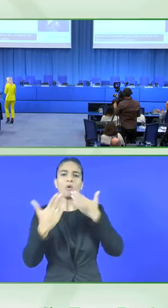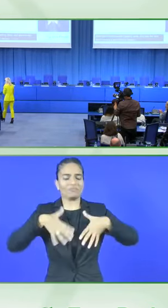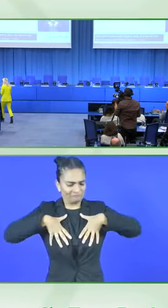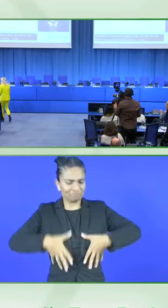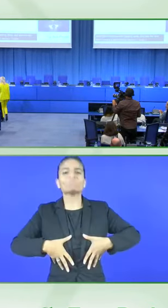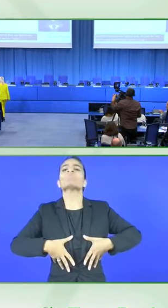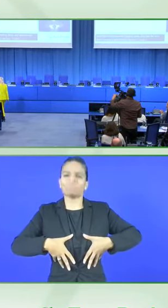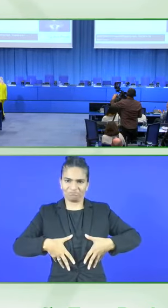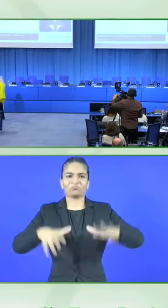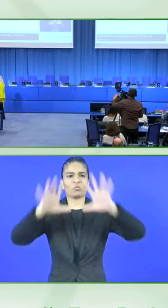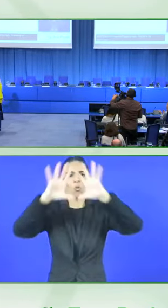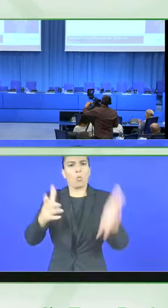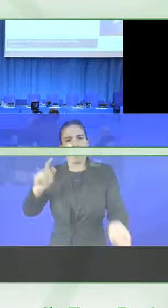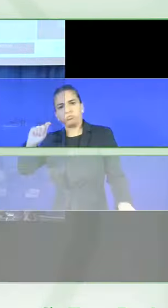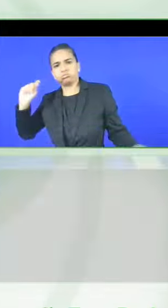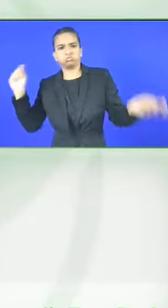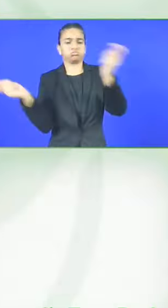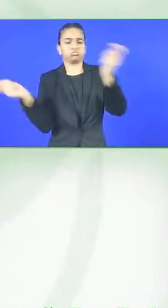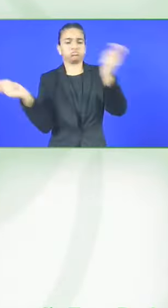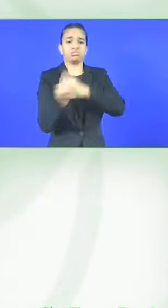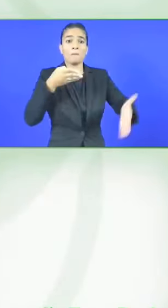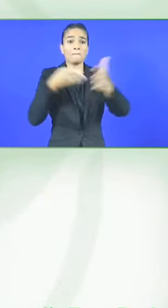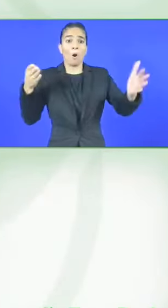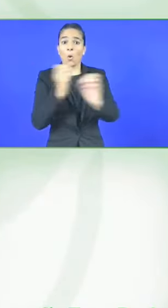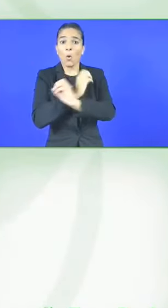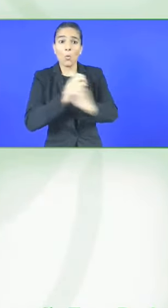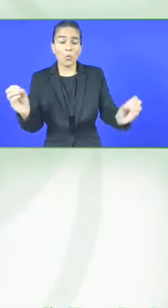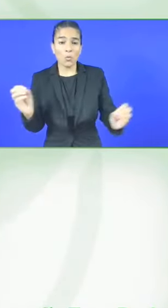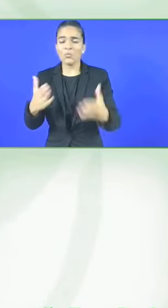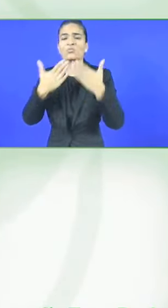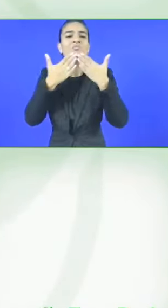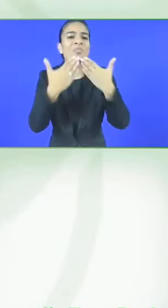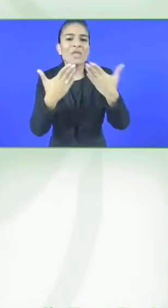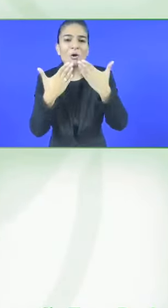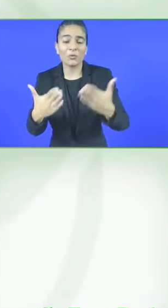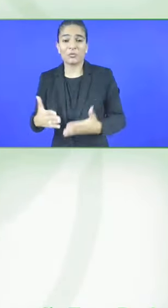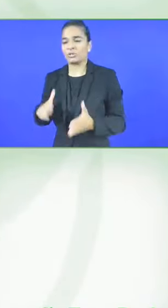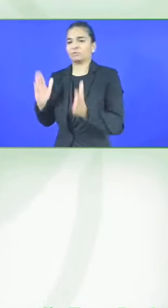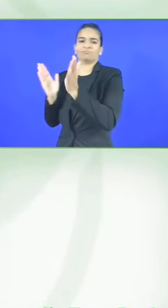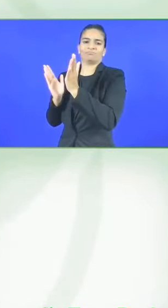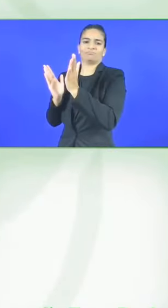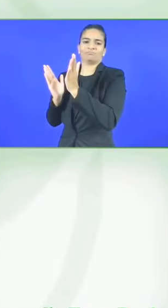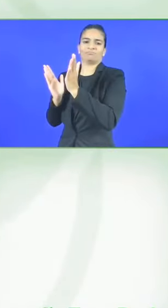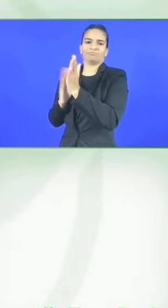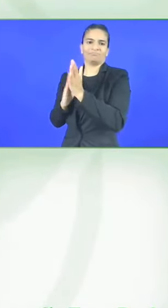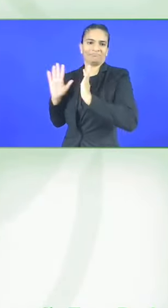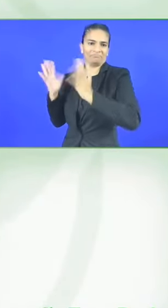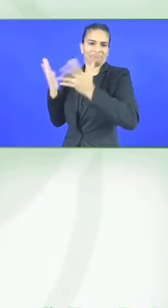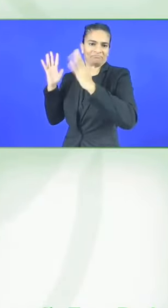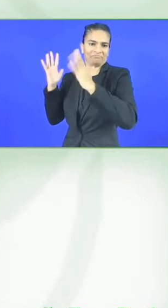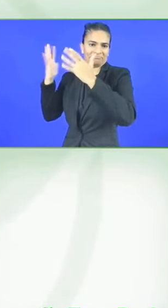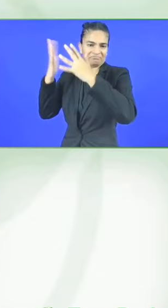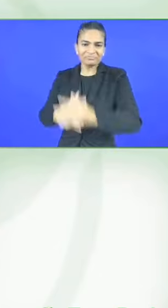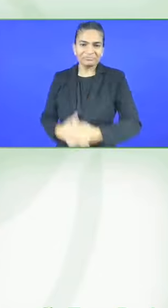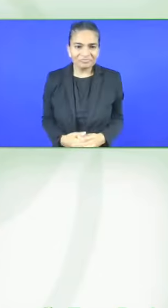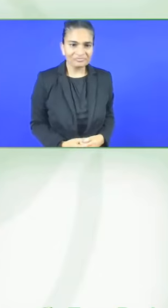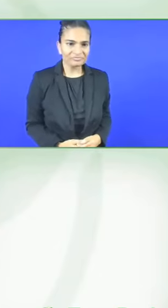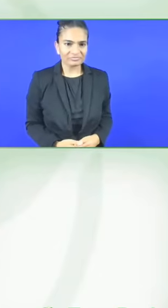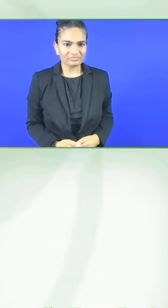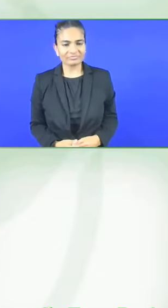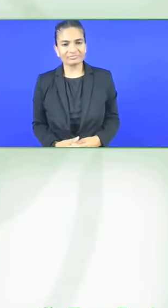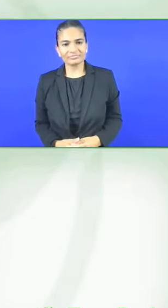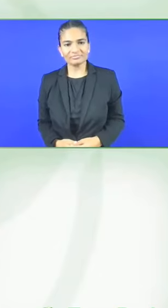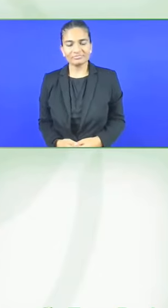Thank you so much, Minister. Will you join us again next year, do you think? Can we bring you back?